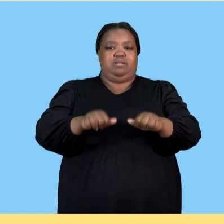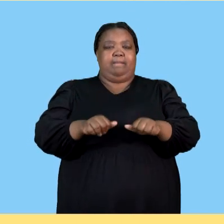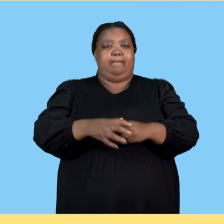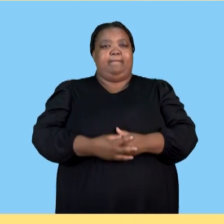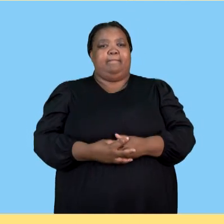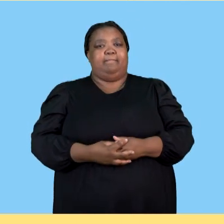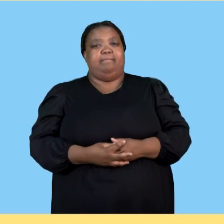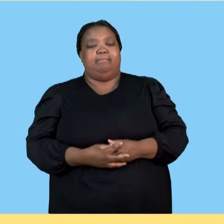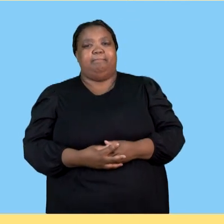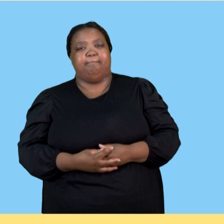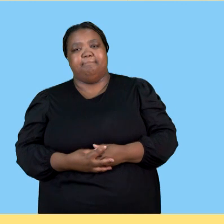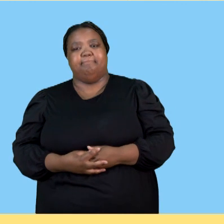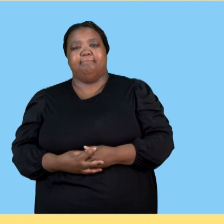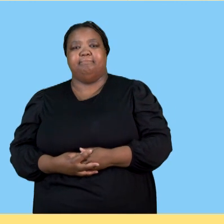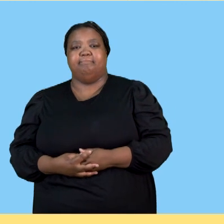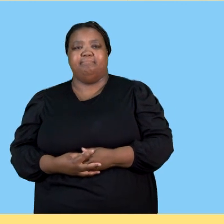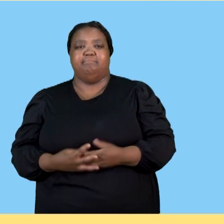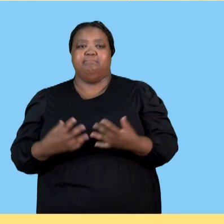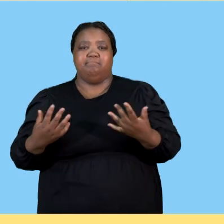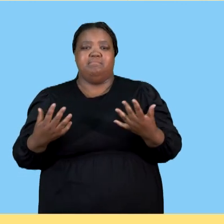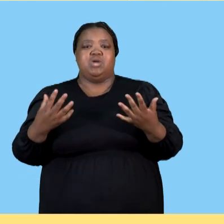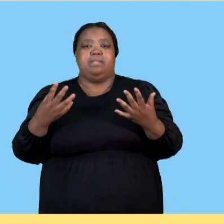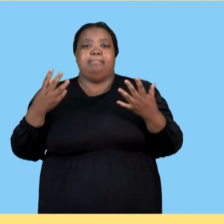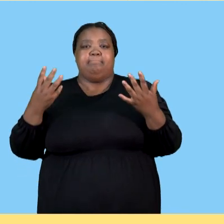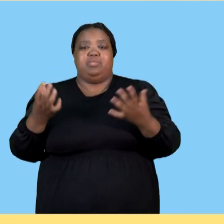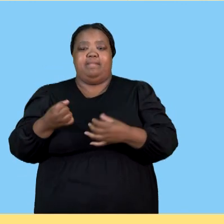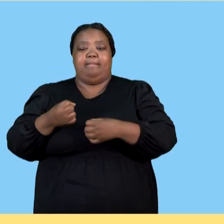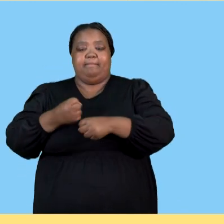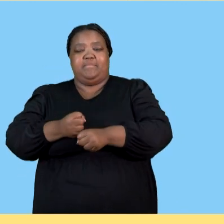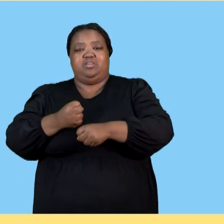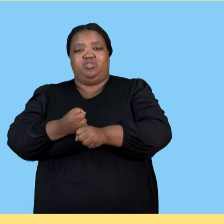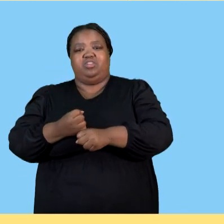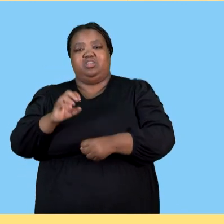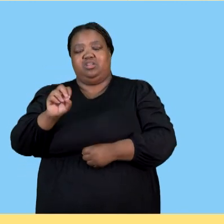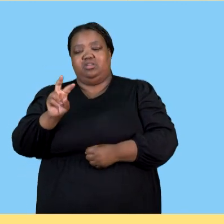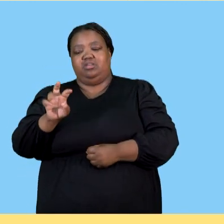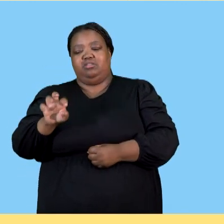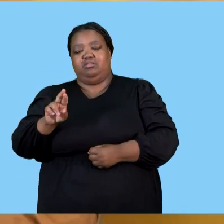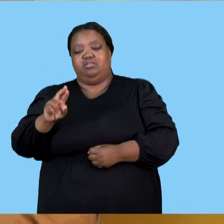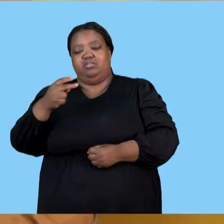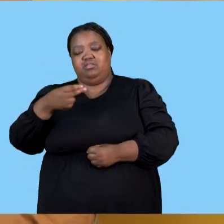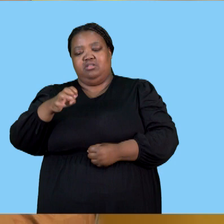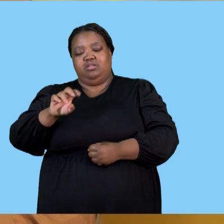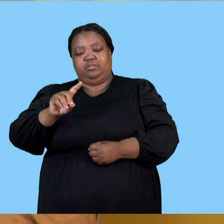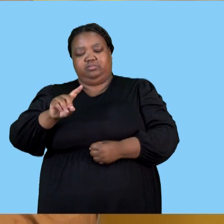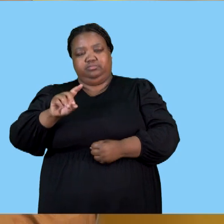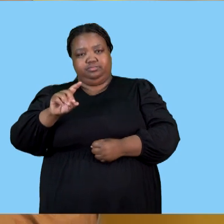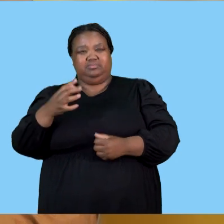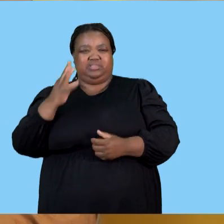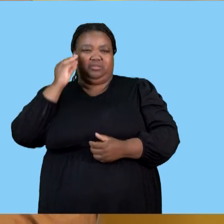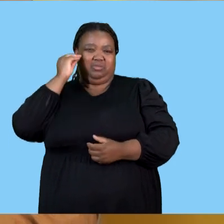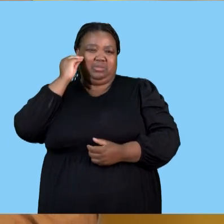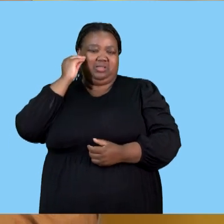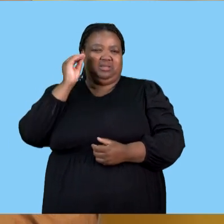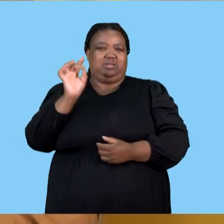manufacturing overhead. If we're to calculate the manufacturing overhead, we also have to know which information are we going